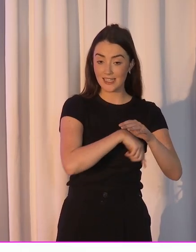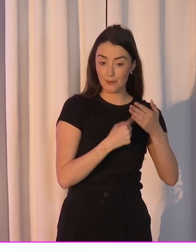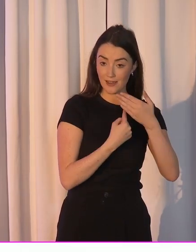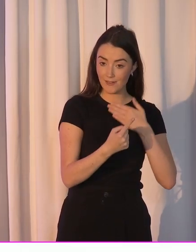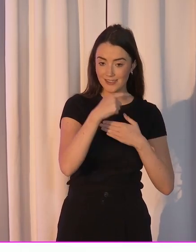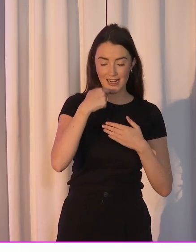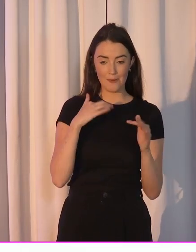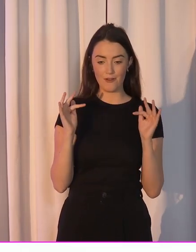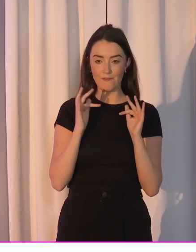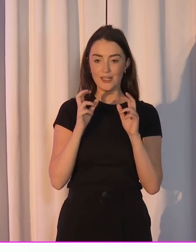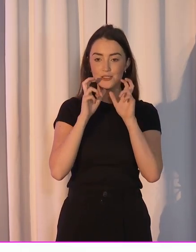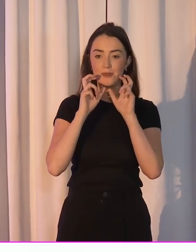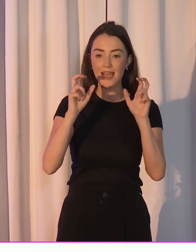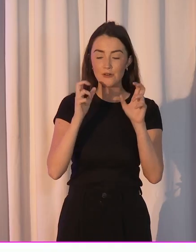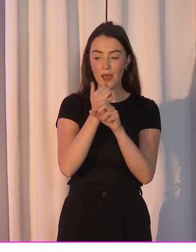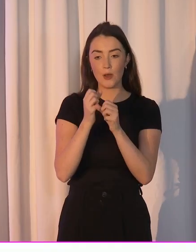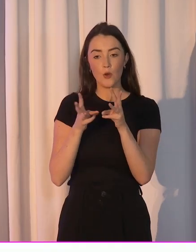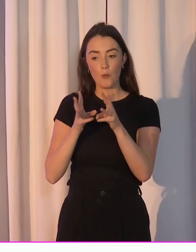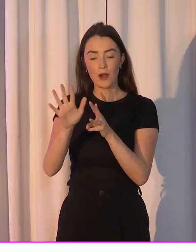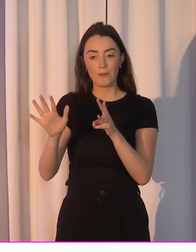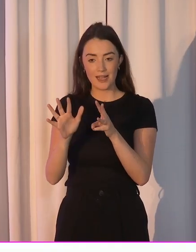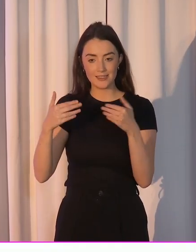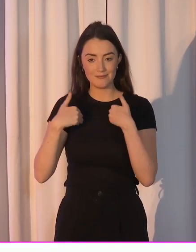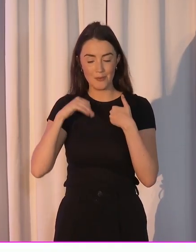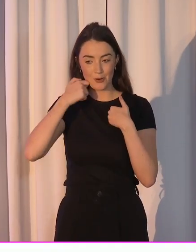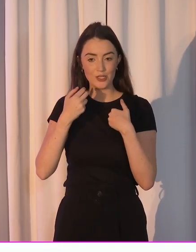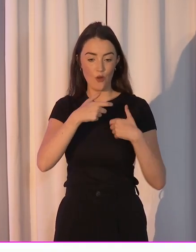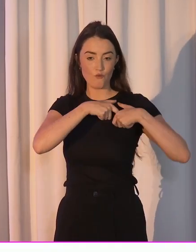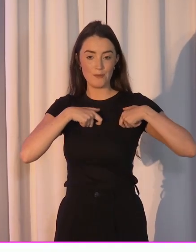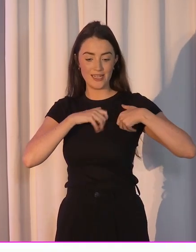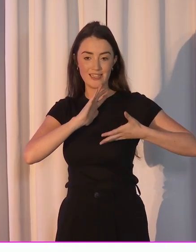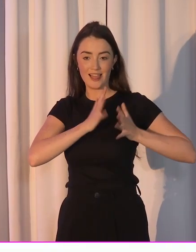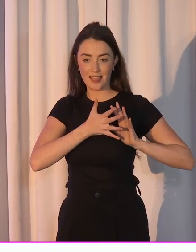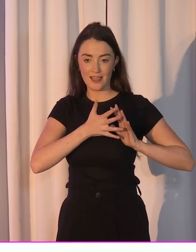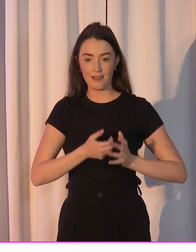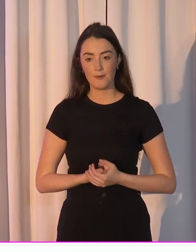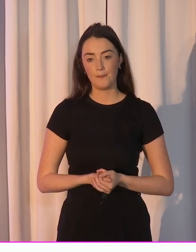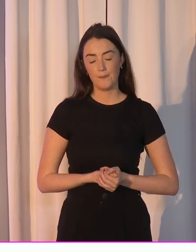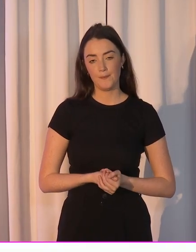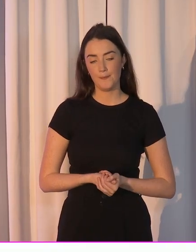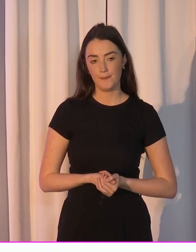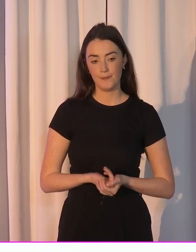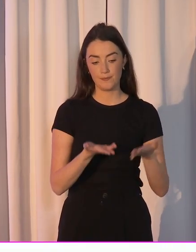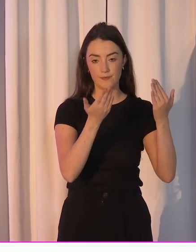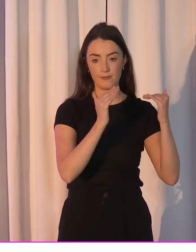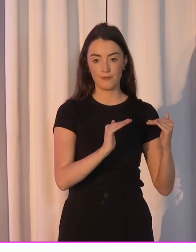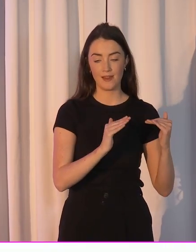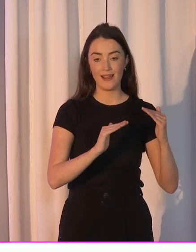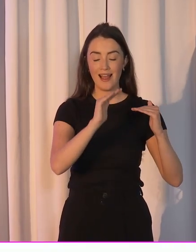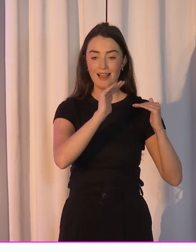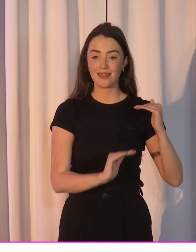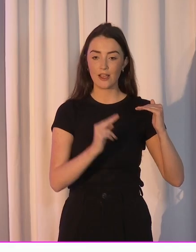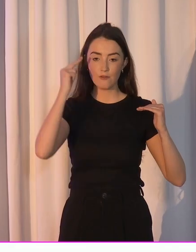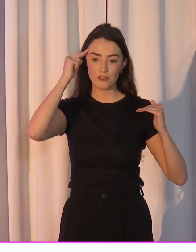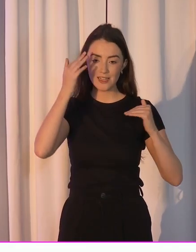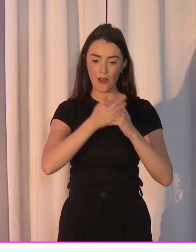afraid to speak out about workplace concerns due to fears of reputational harm. And finally, there is a widespread lack of understanding